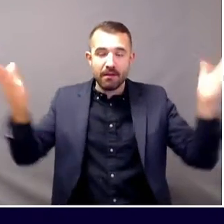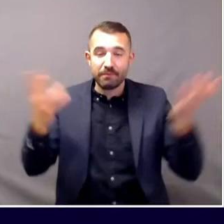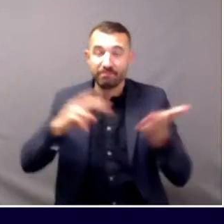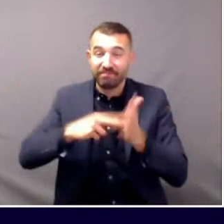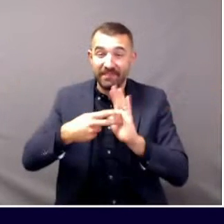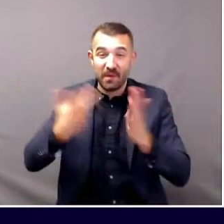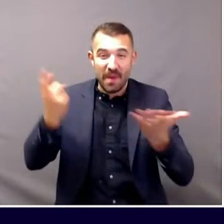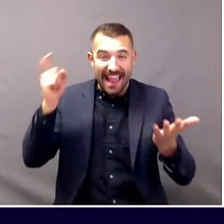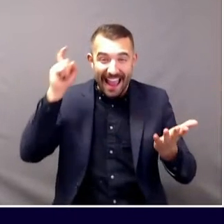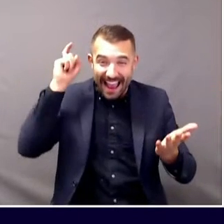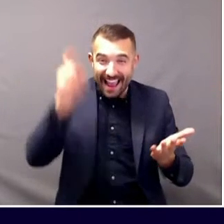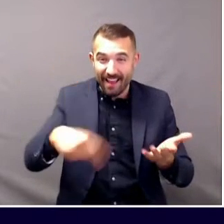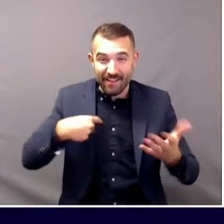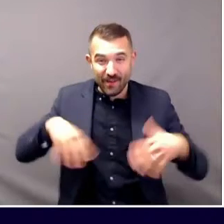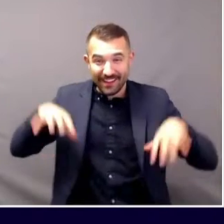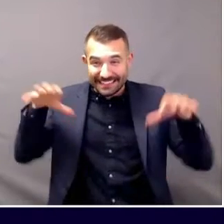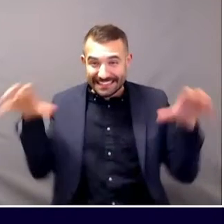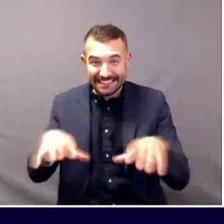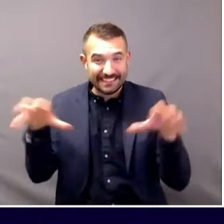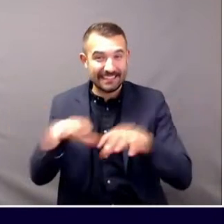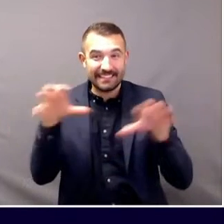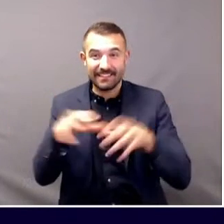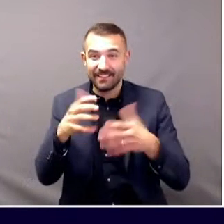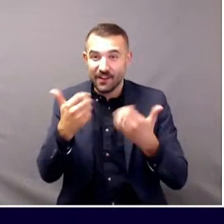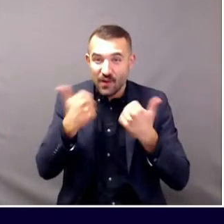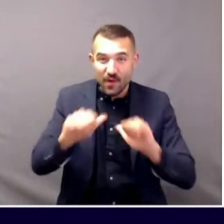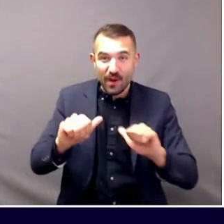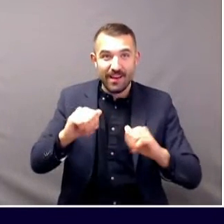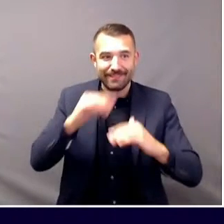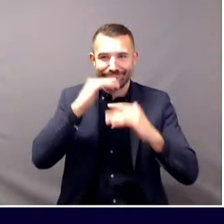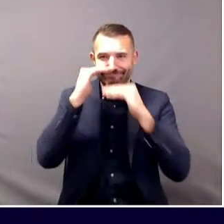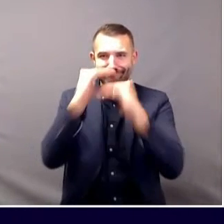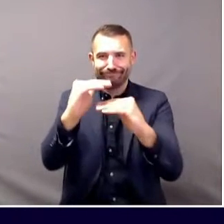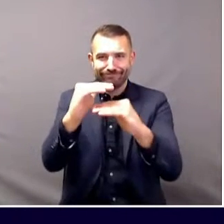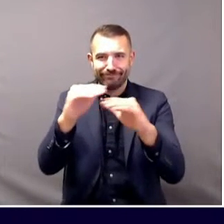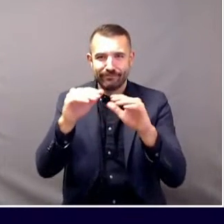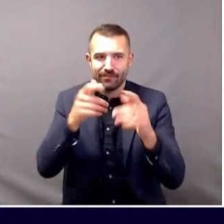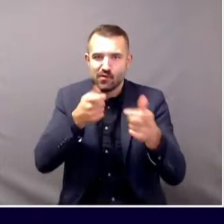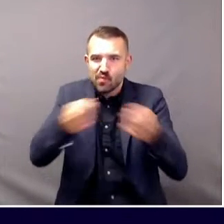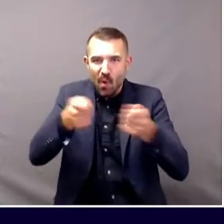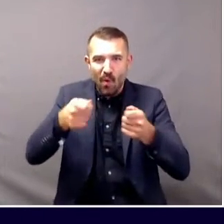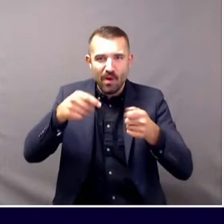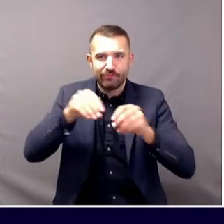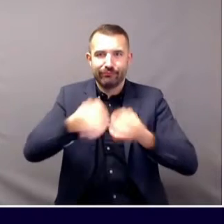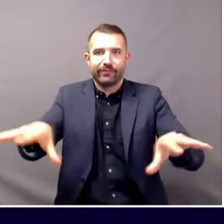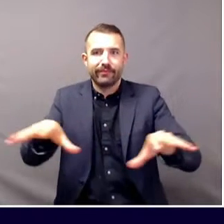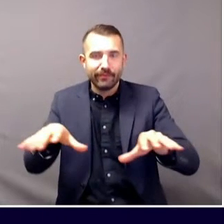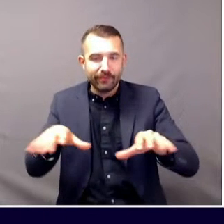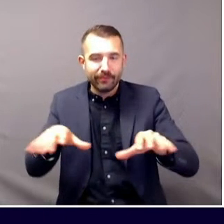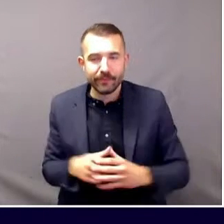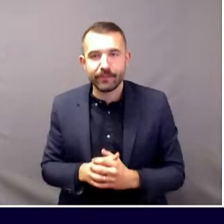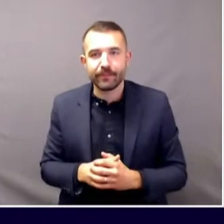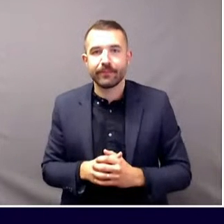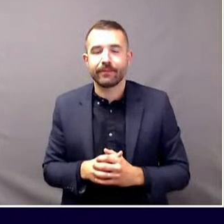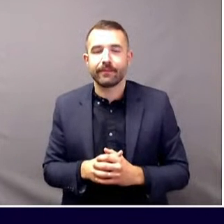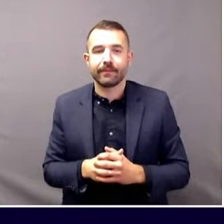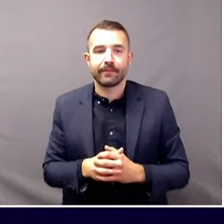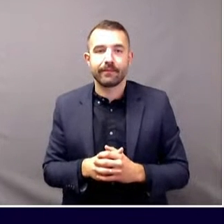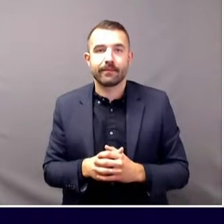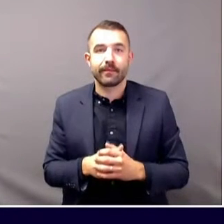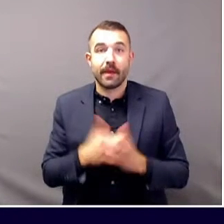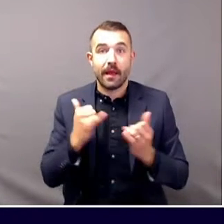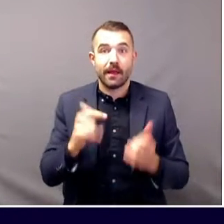necessary steps to keep a lid on things. So with that, I'd like to turn things over to Commissioner Lambrou. Thank you, Dr.